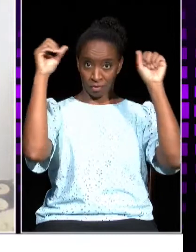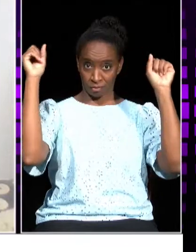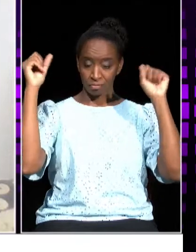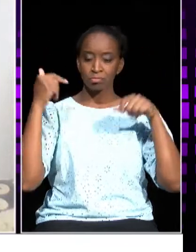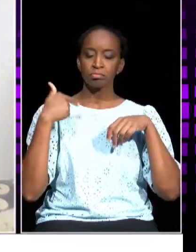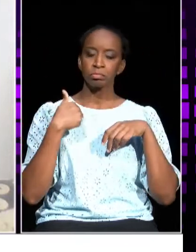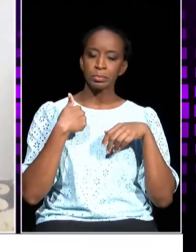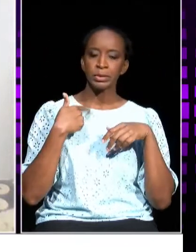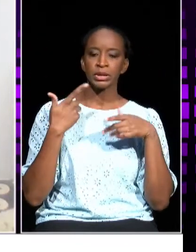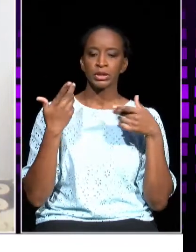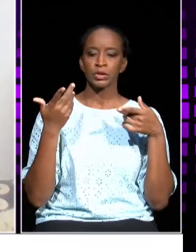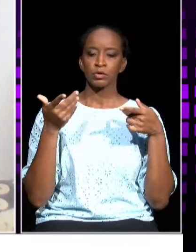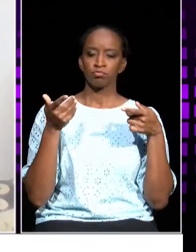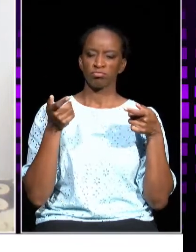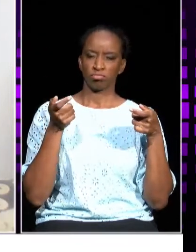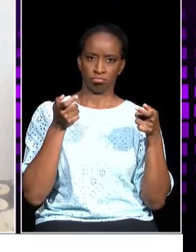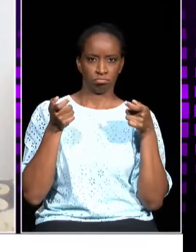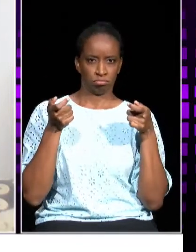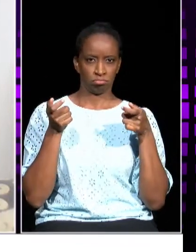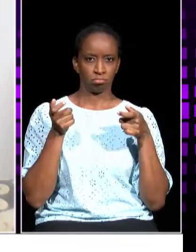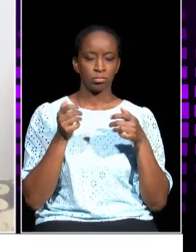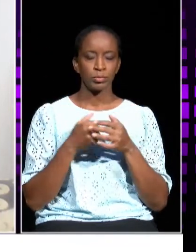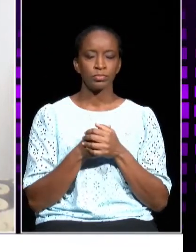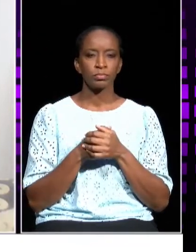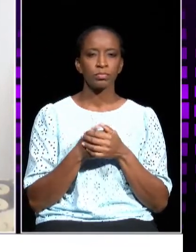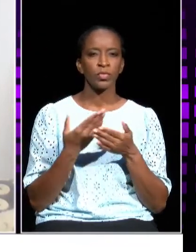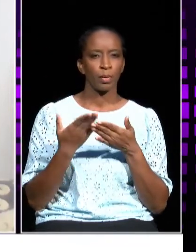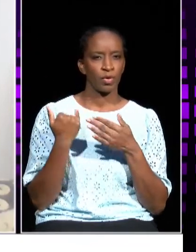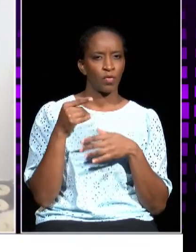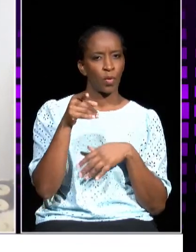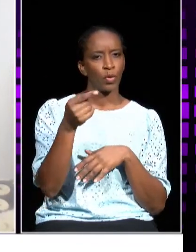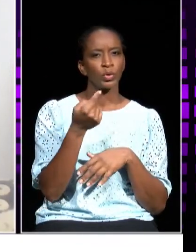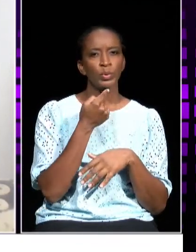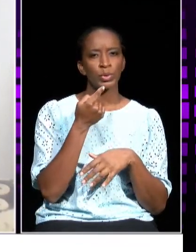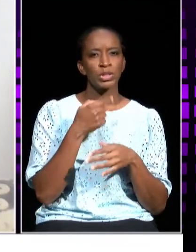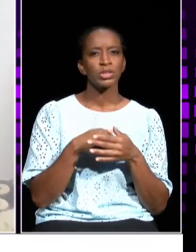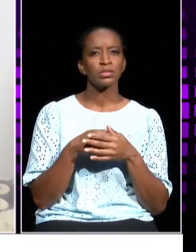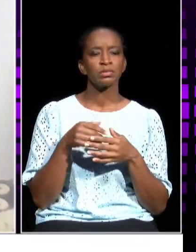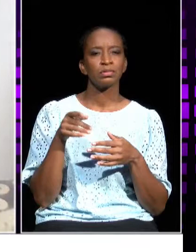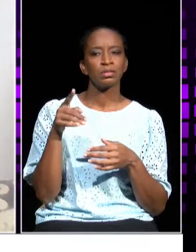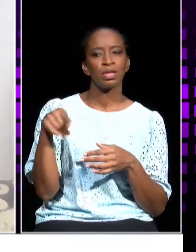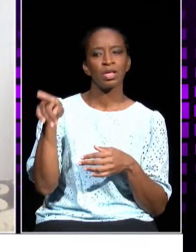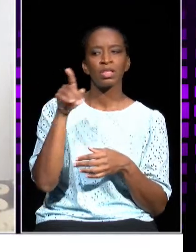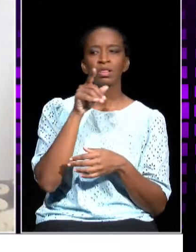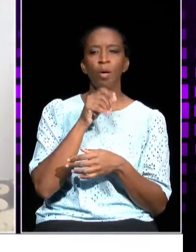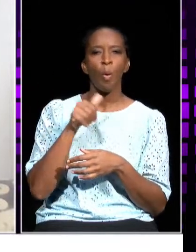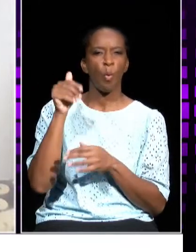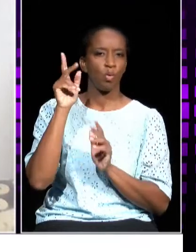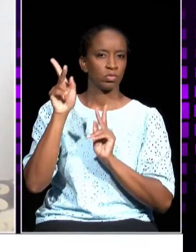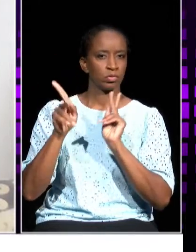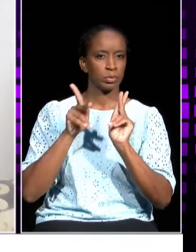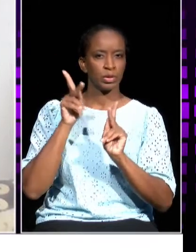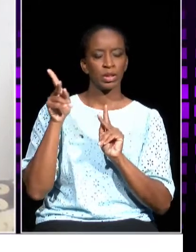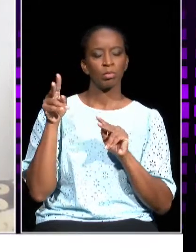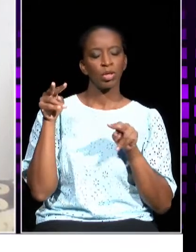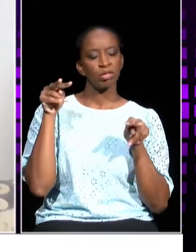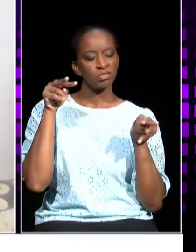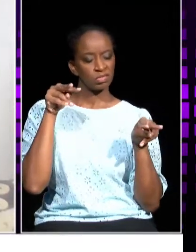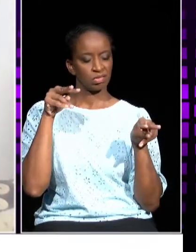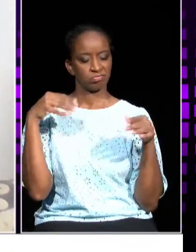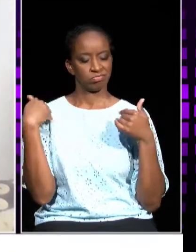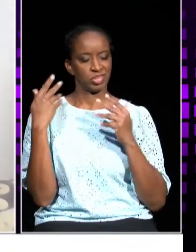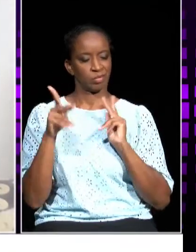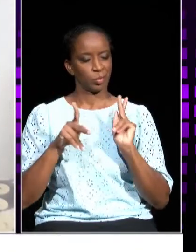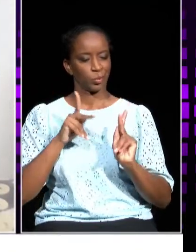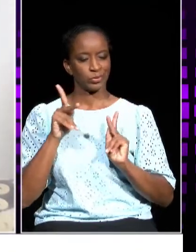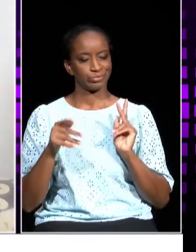spoke before, that the older generation will say that young